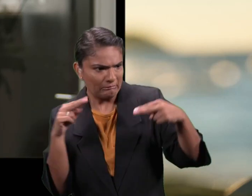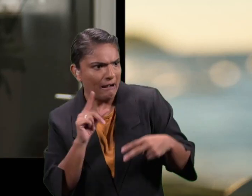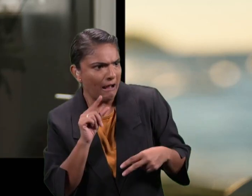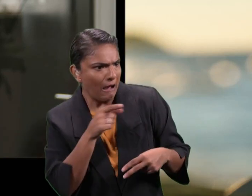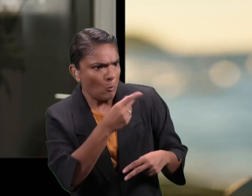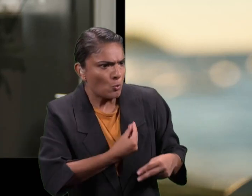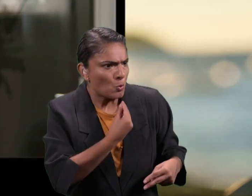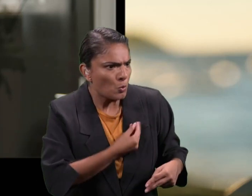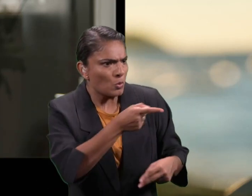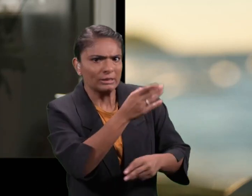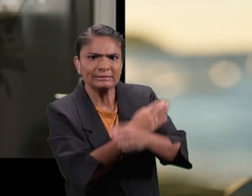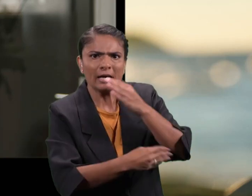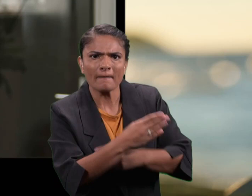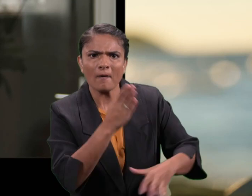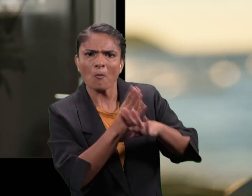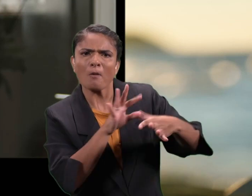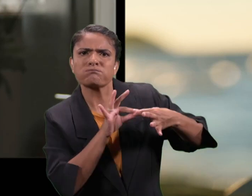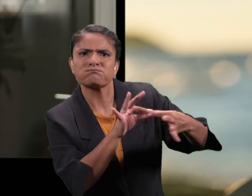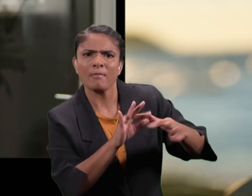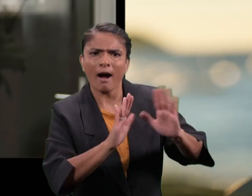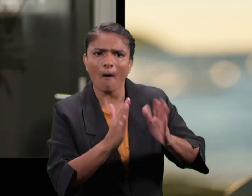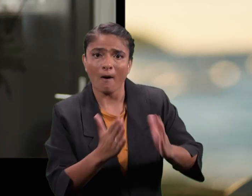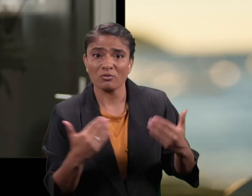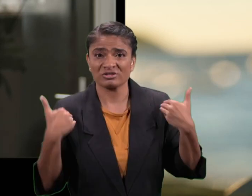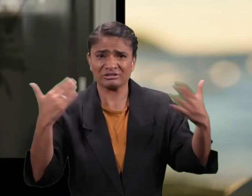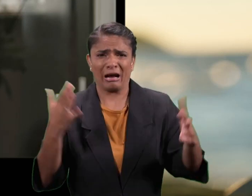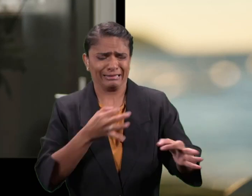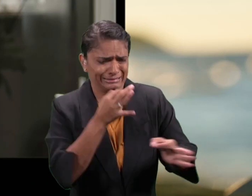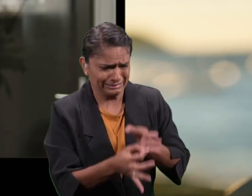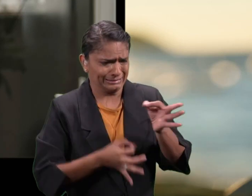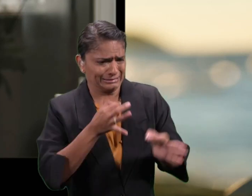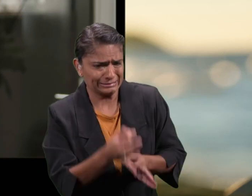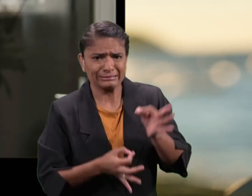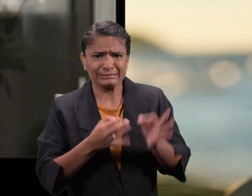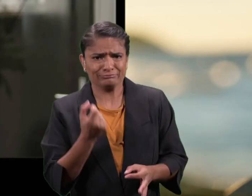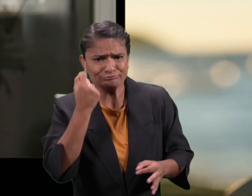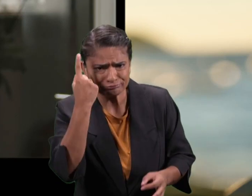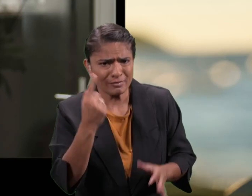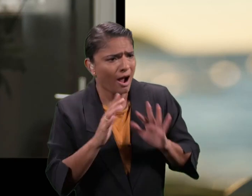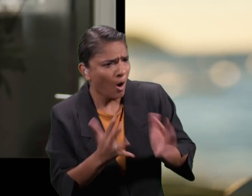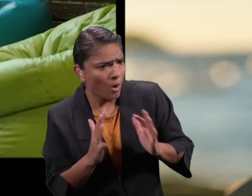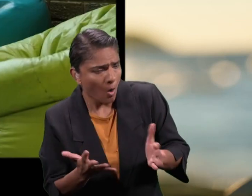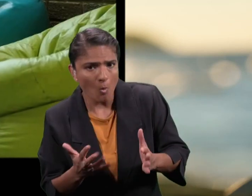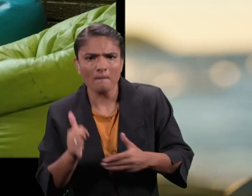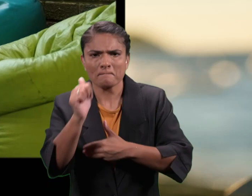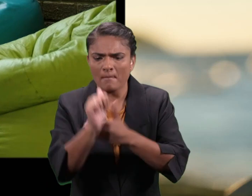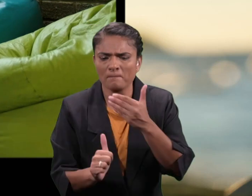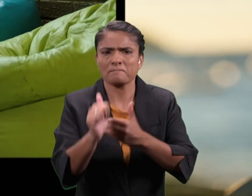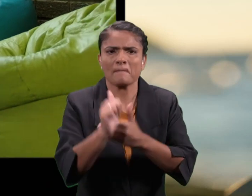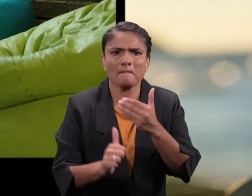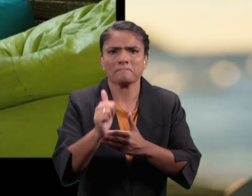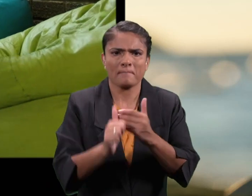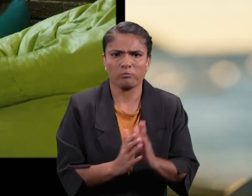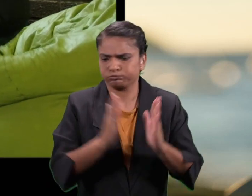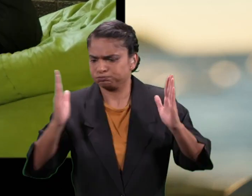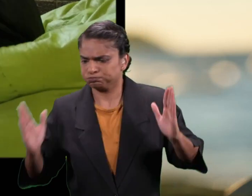with disability. So in the beginning, there's a lot of debriefing, understanding young people with disability. But after they've worked there for a few